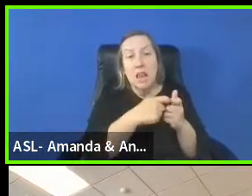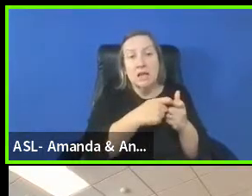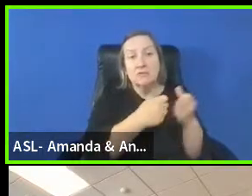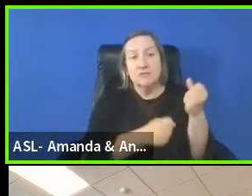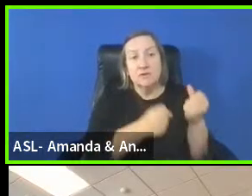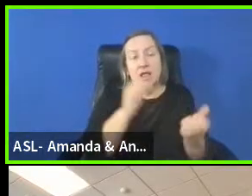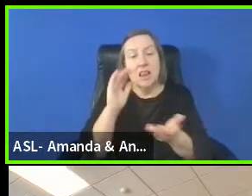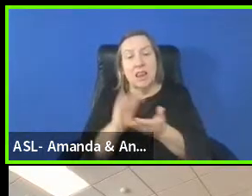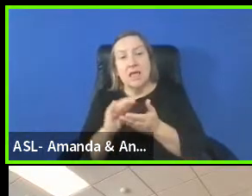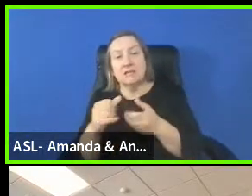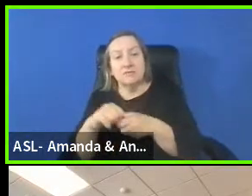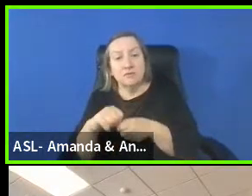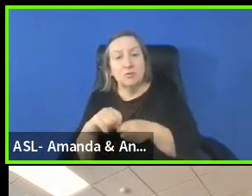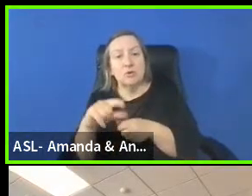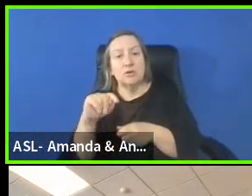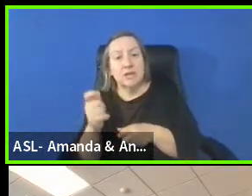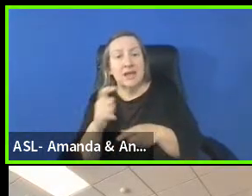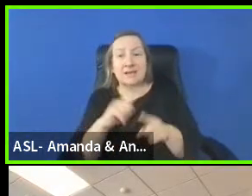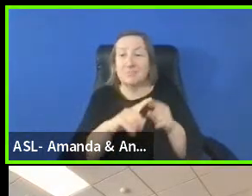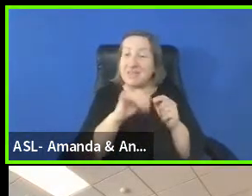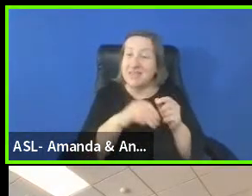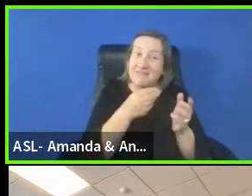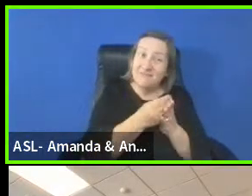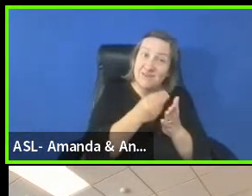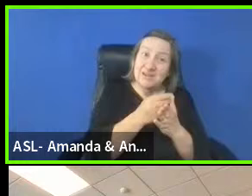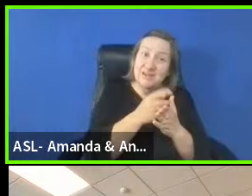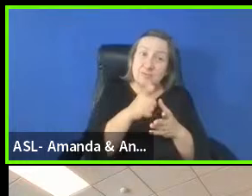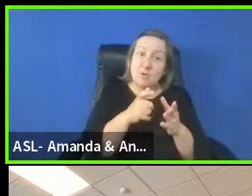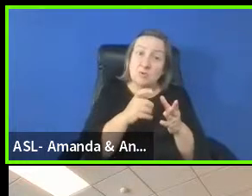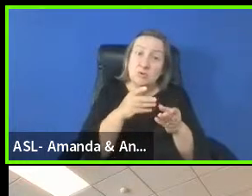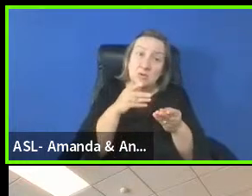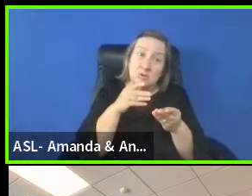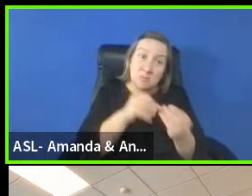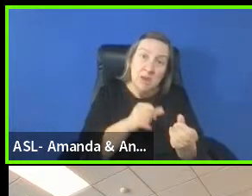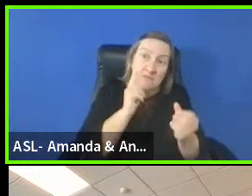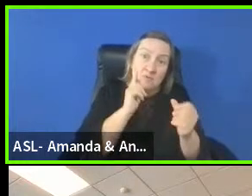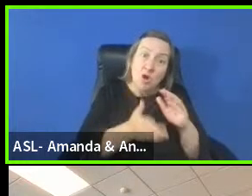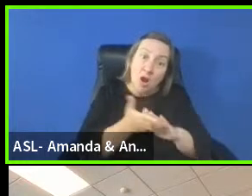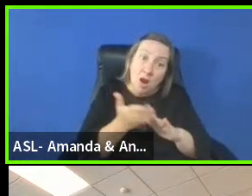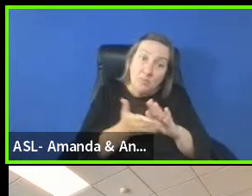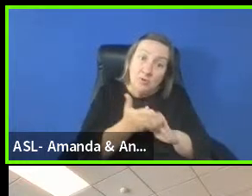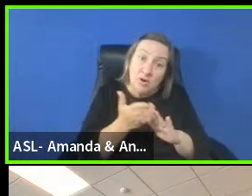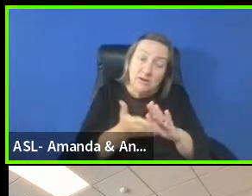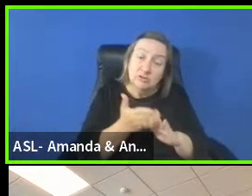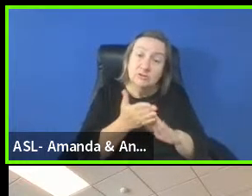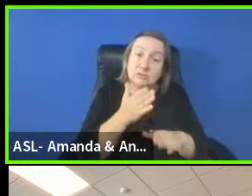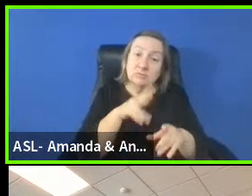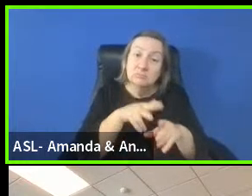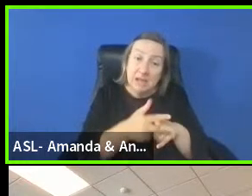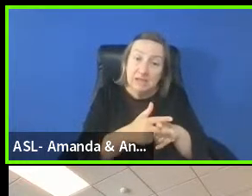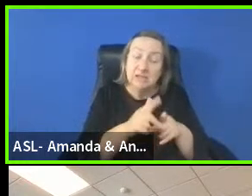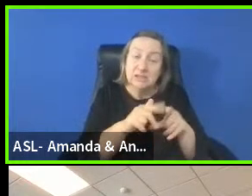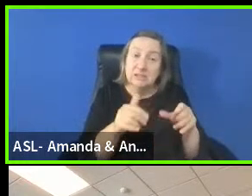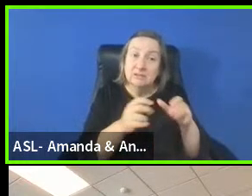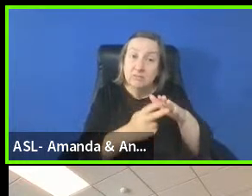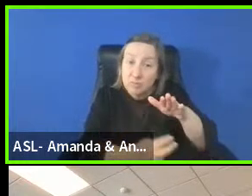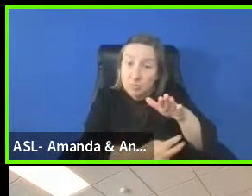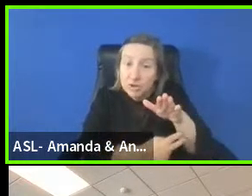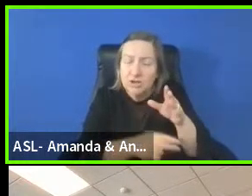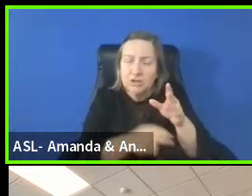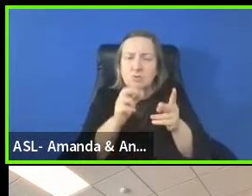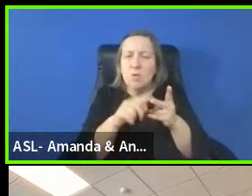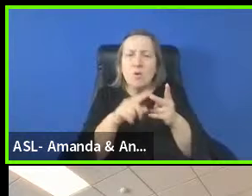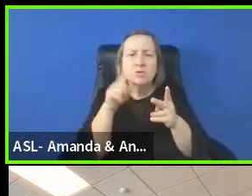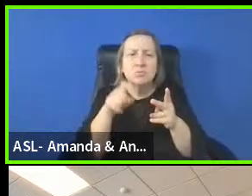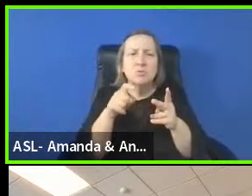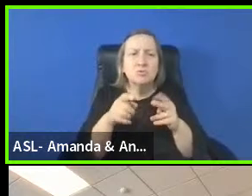that funding intended to just cover the operational maintenance and so forth of the bridge, or is it supposed